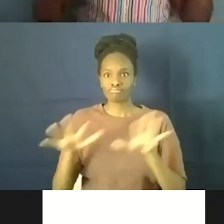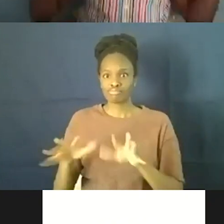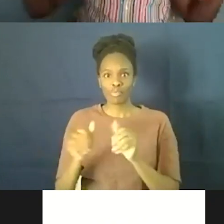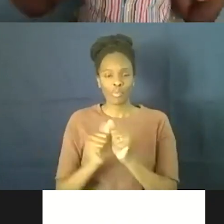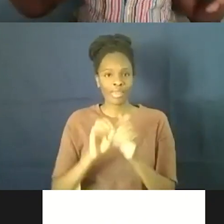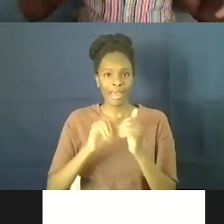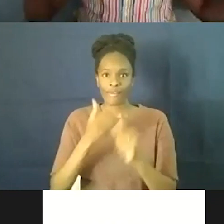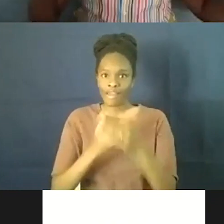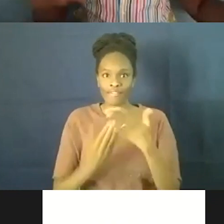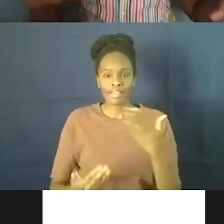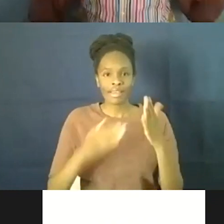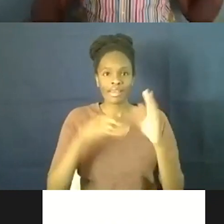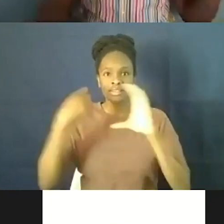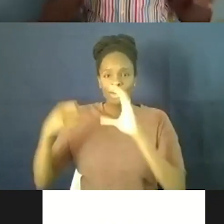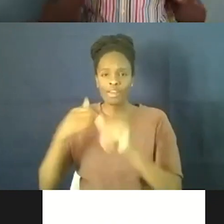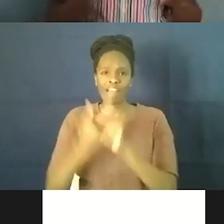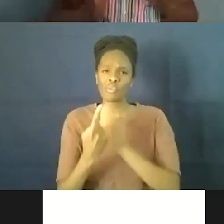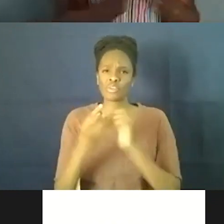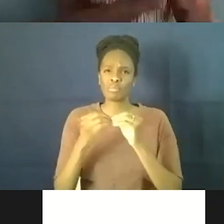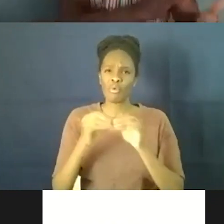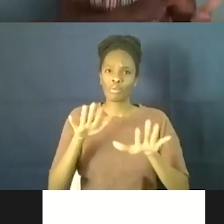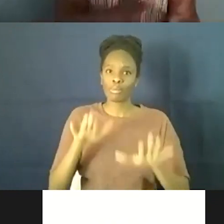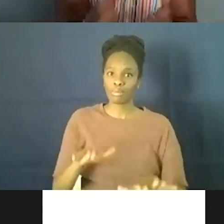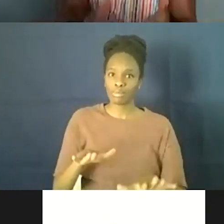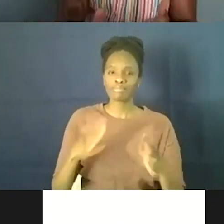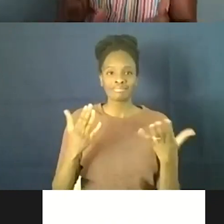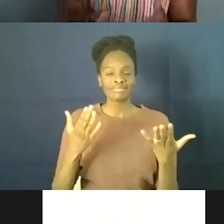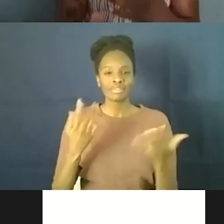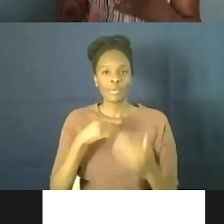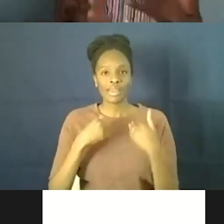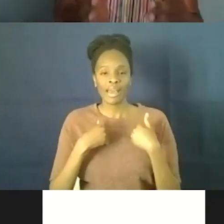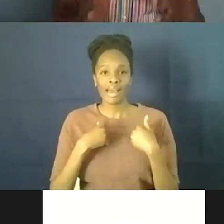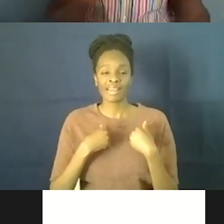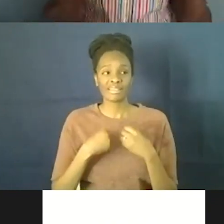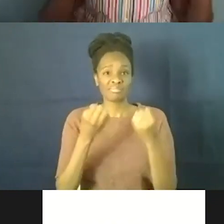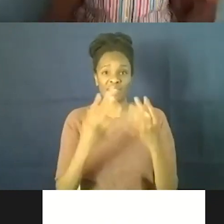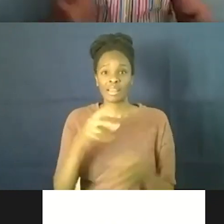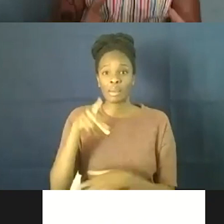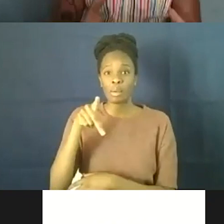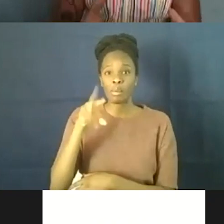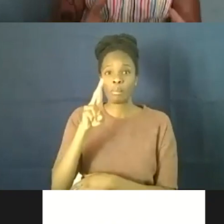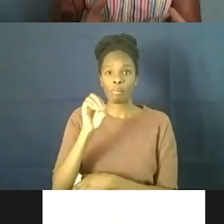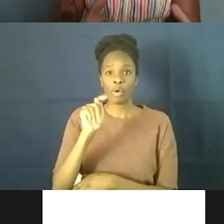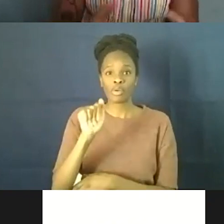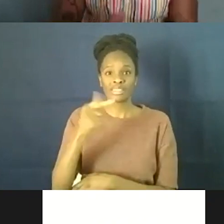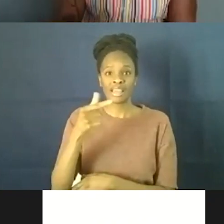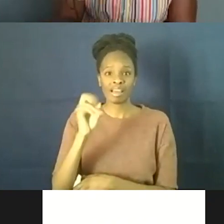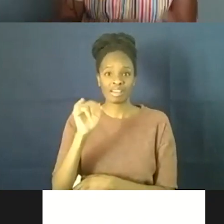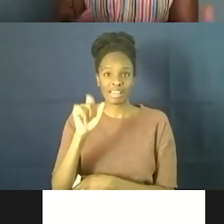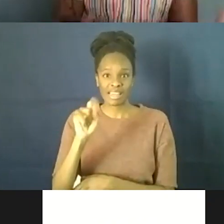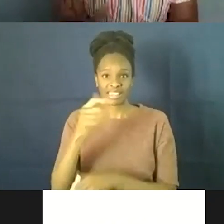And people are a little bit more mellow, and we did multiple protagonists per episode. So I thought all that came together to really